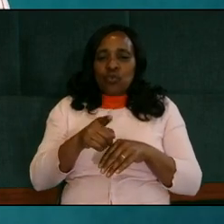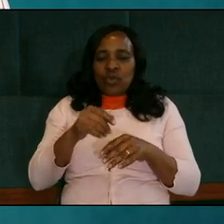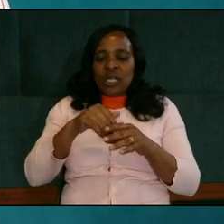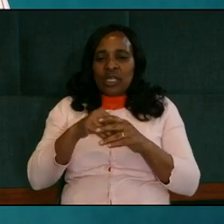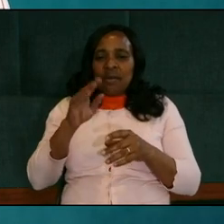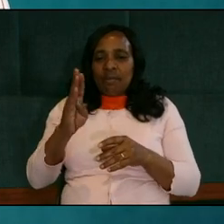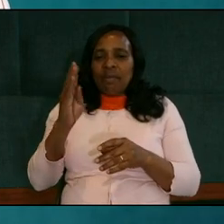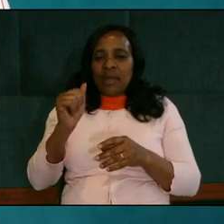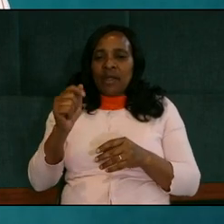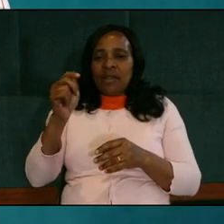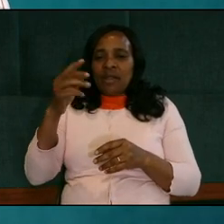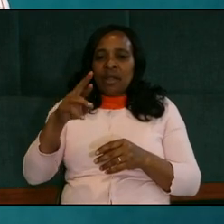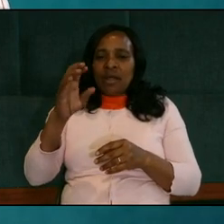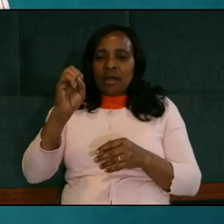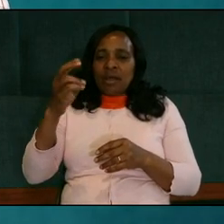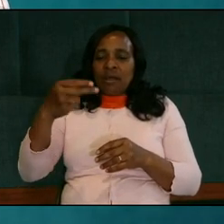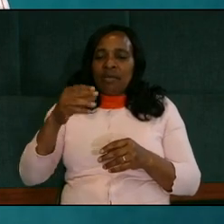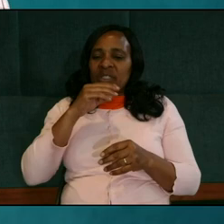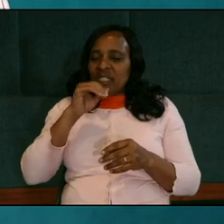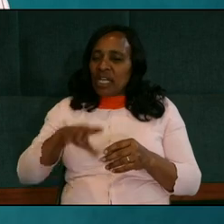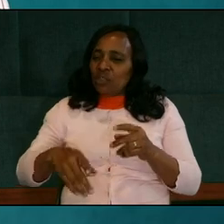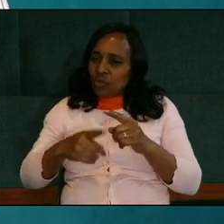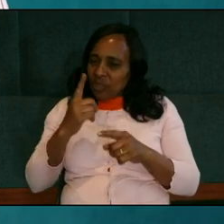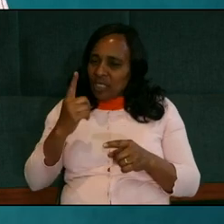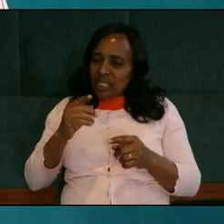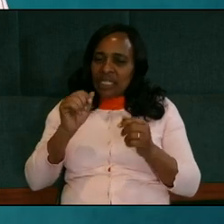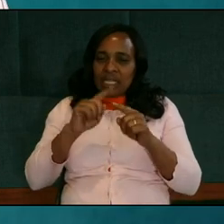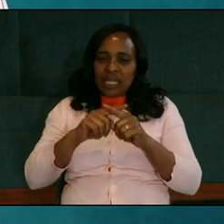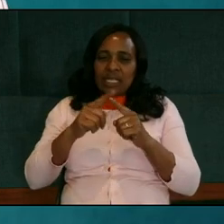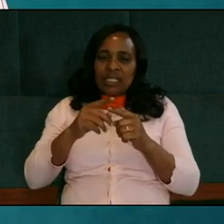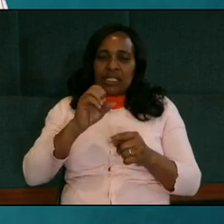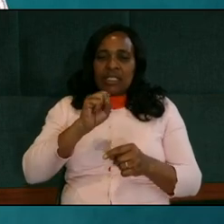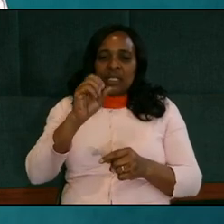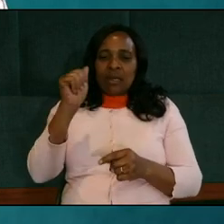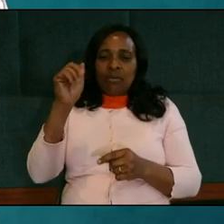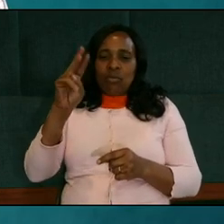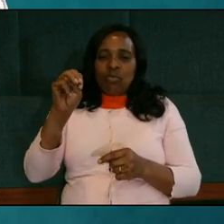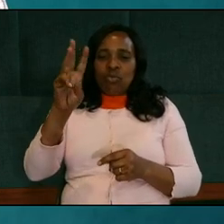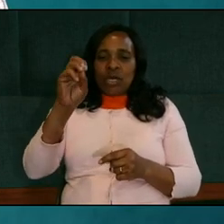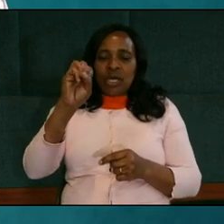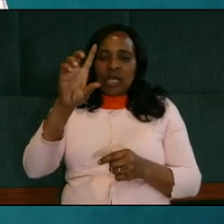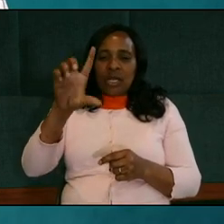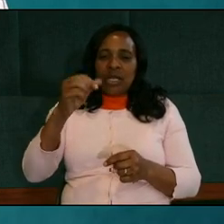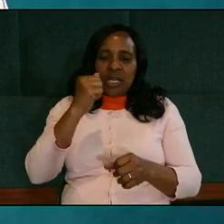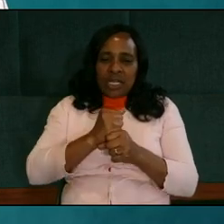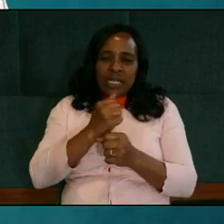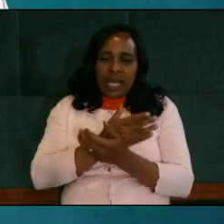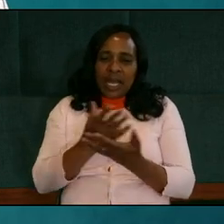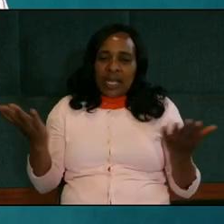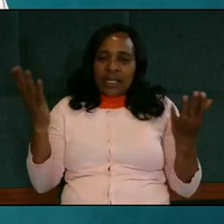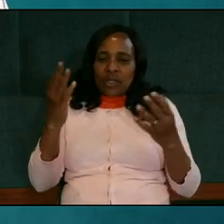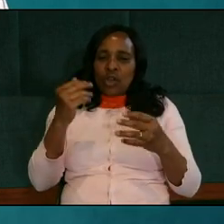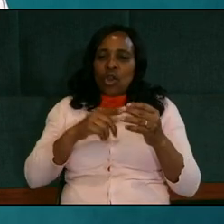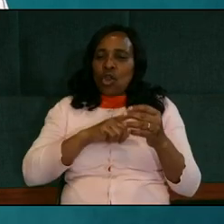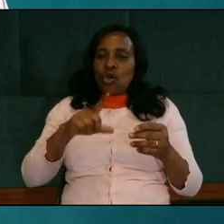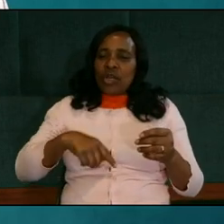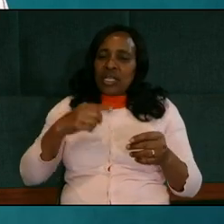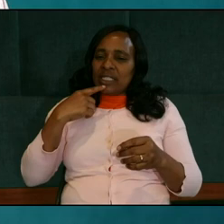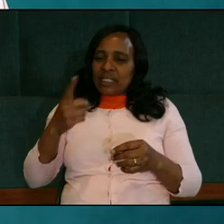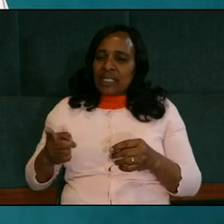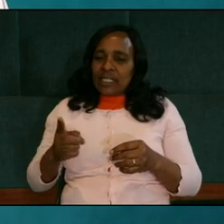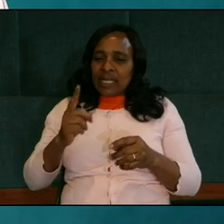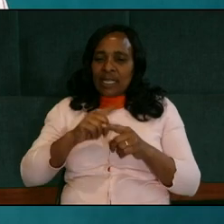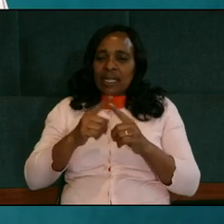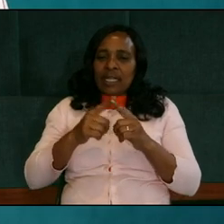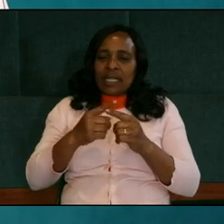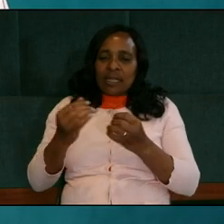have chosen one of his sons to be king." Samuel did what the Lord said. Then he consecrated Jesse and his sons and invited them to